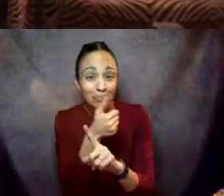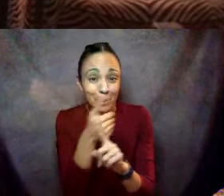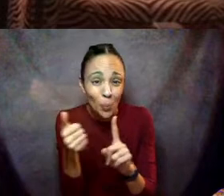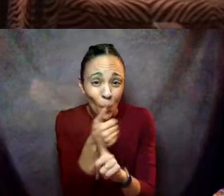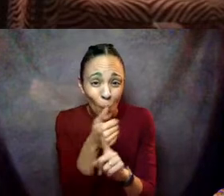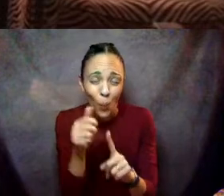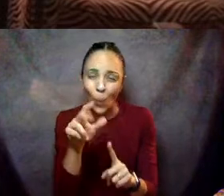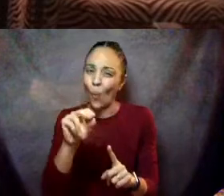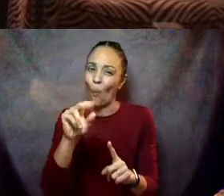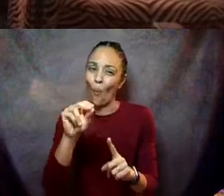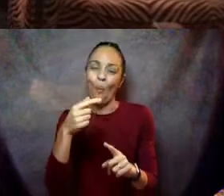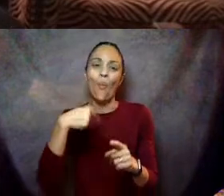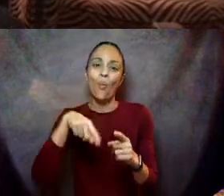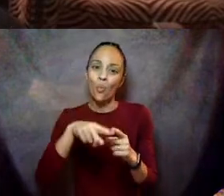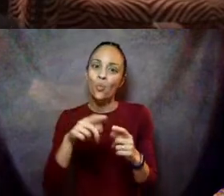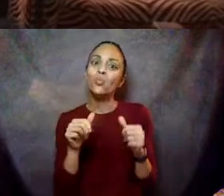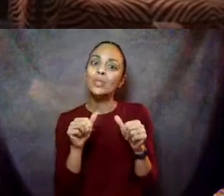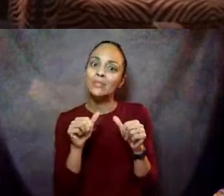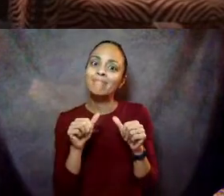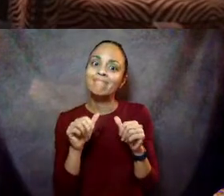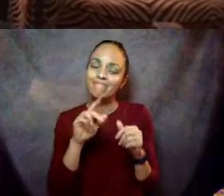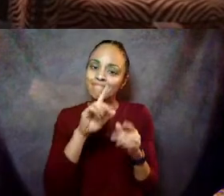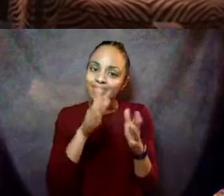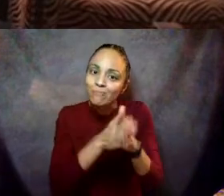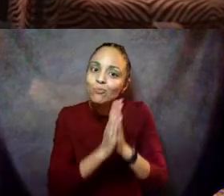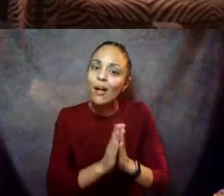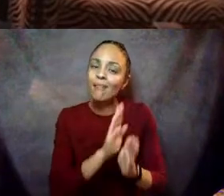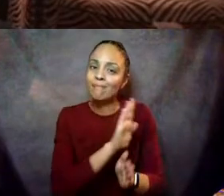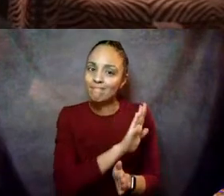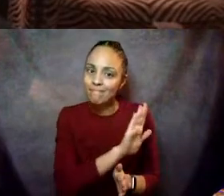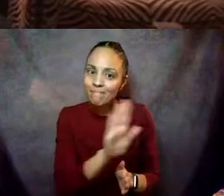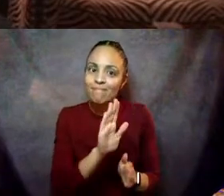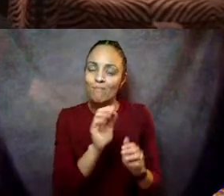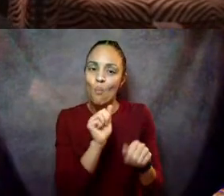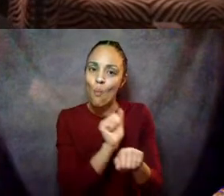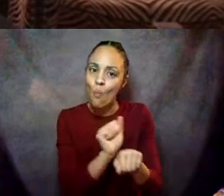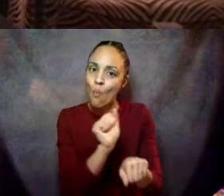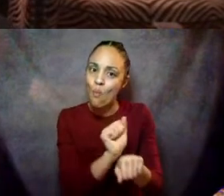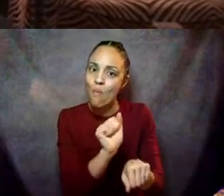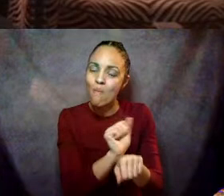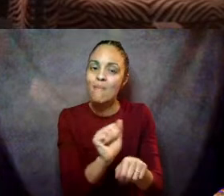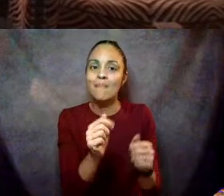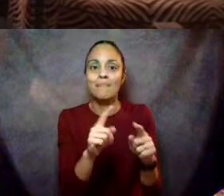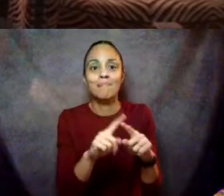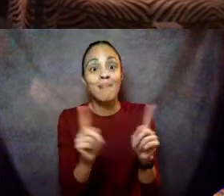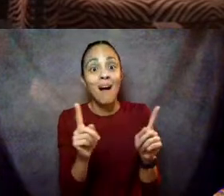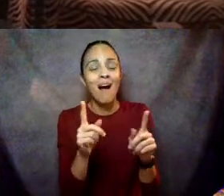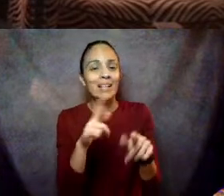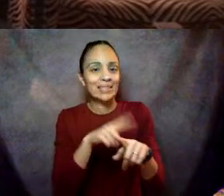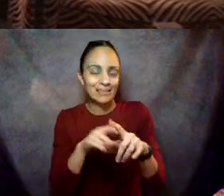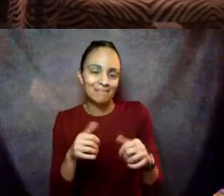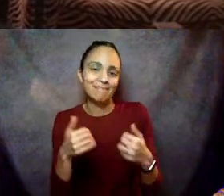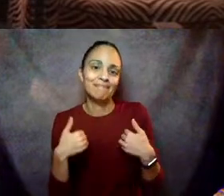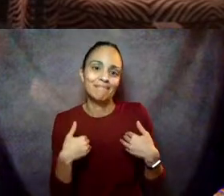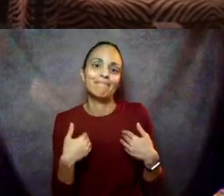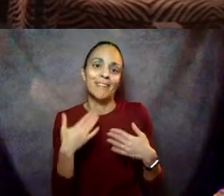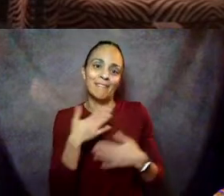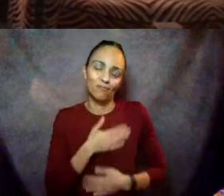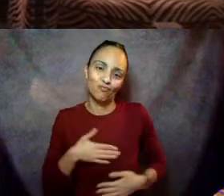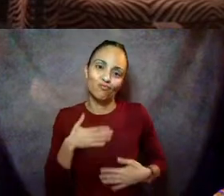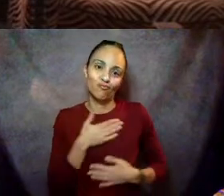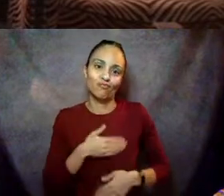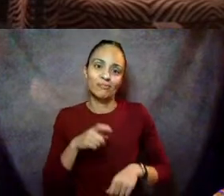laugh with them and we help them find the joy of movement. And as we navigate through the